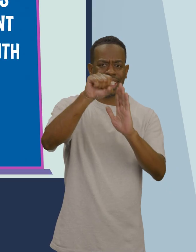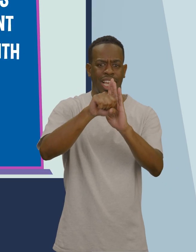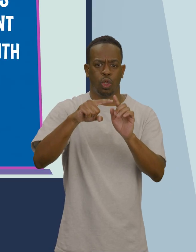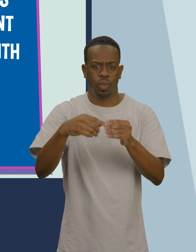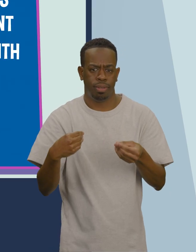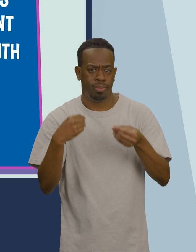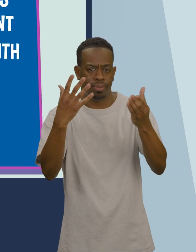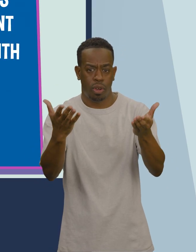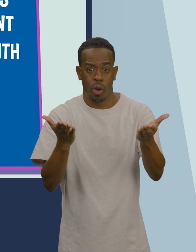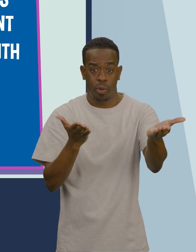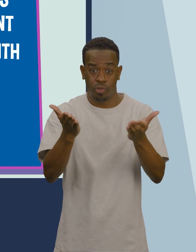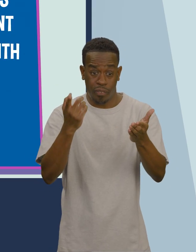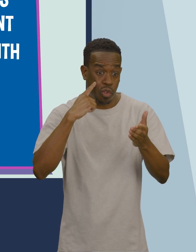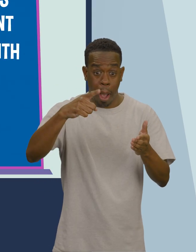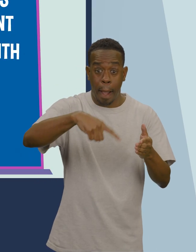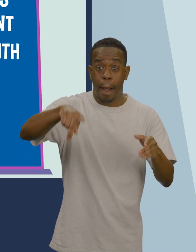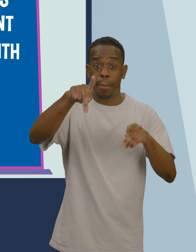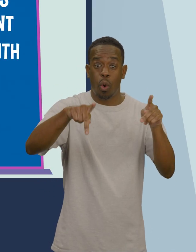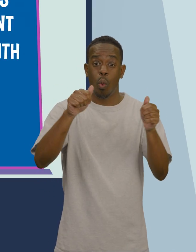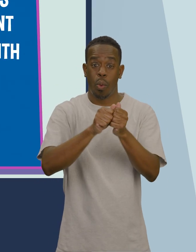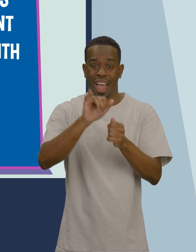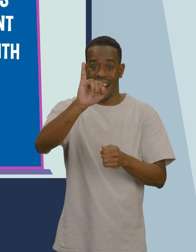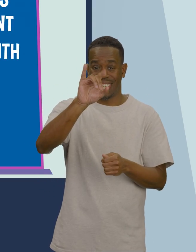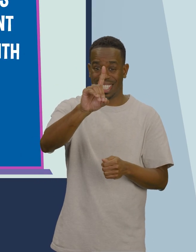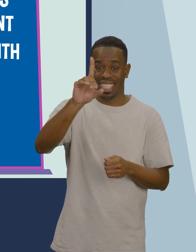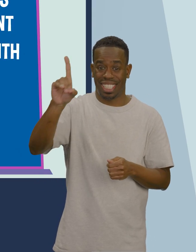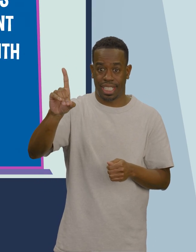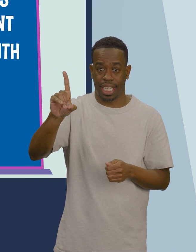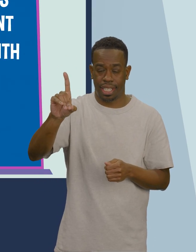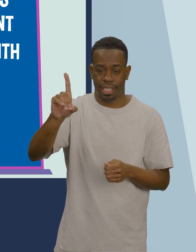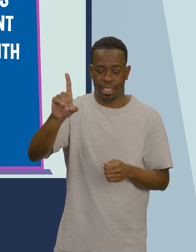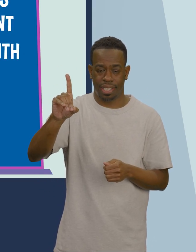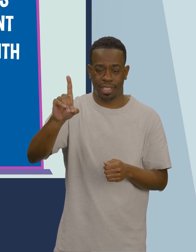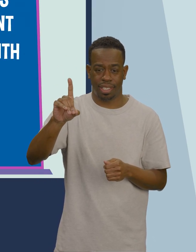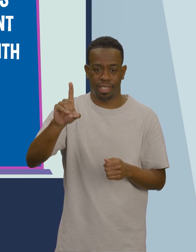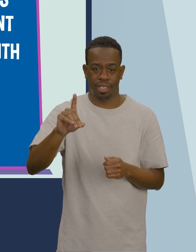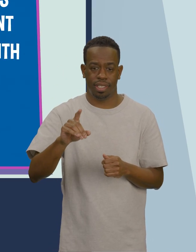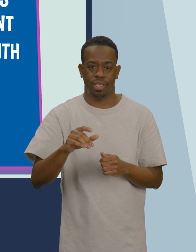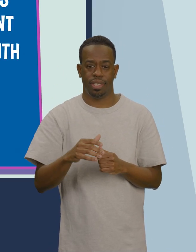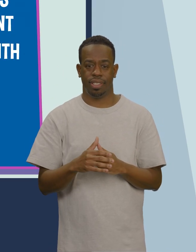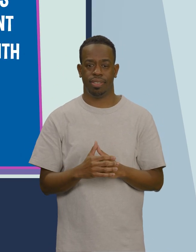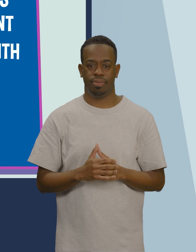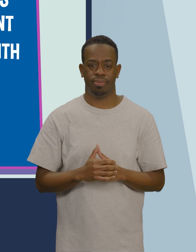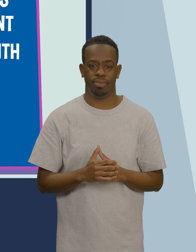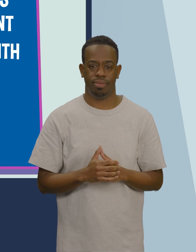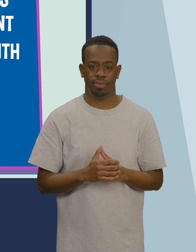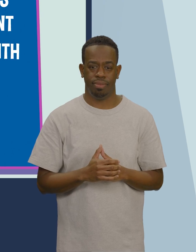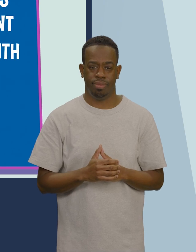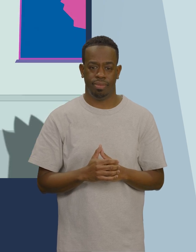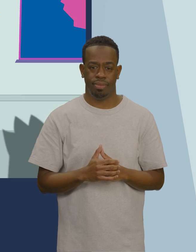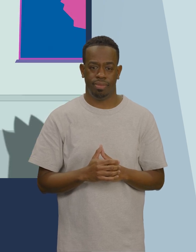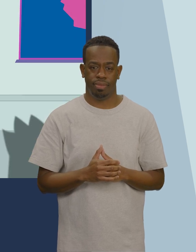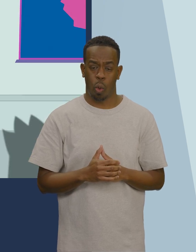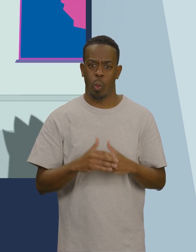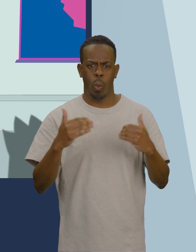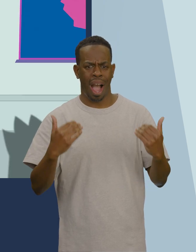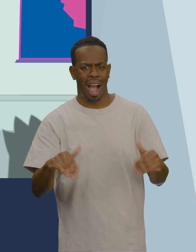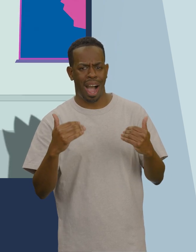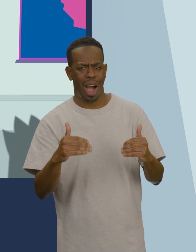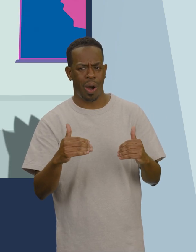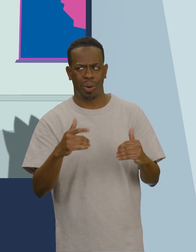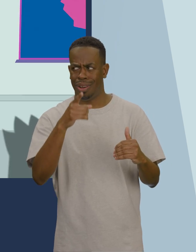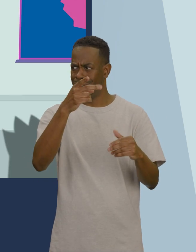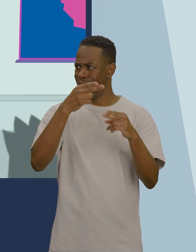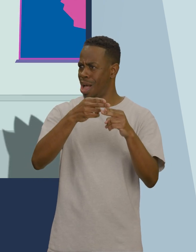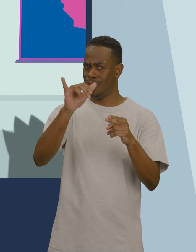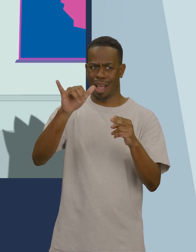in the nation to provide lifelong entitlement services to people with IDD, or intellectual or developmental disabilities. Wow, he even named